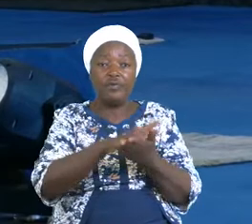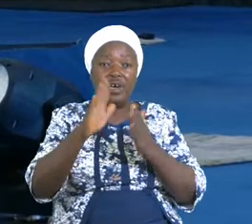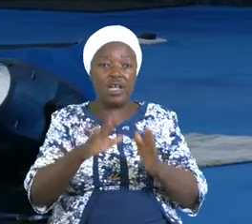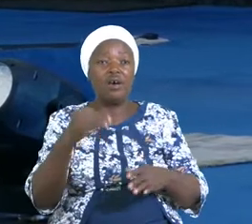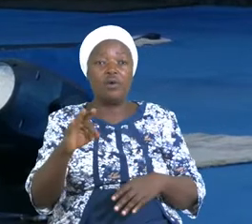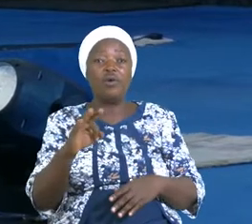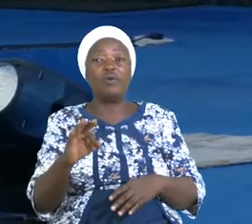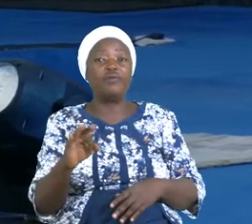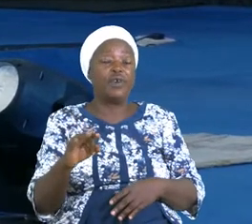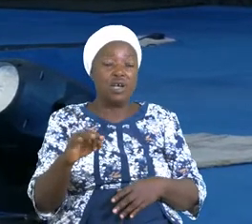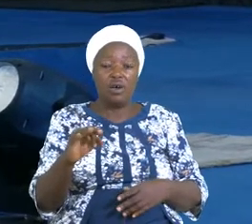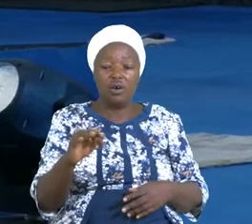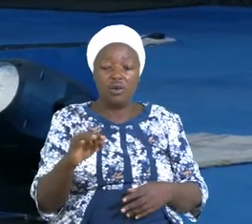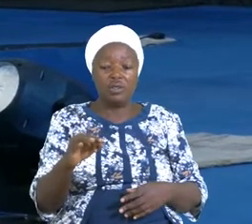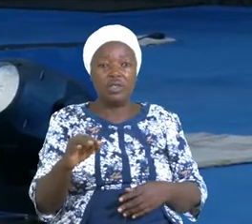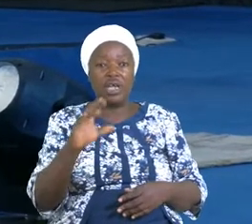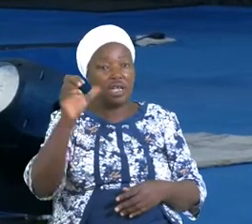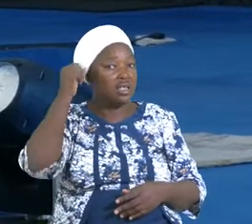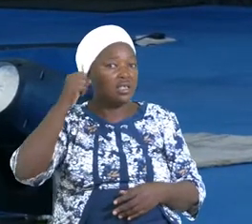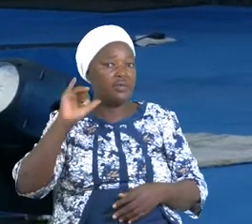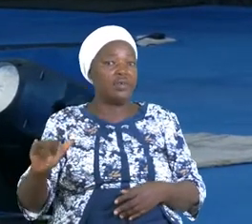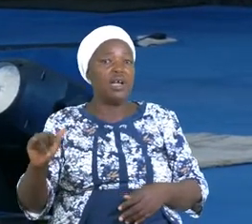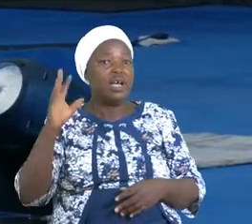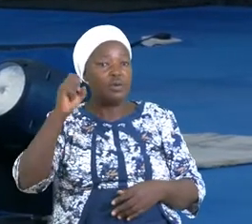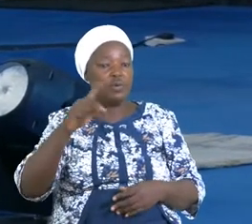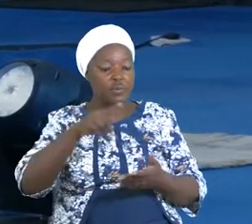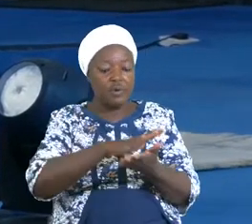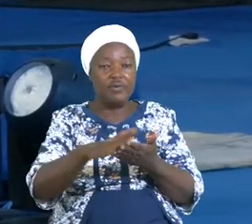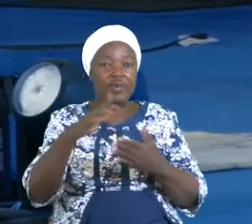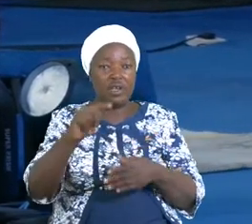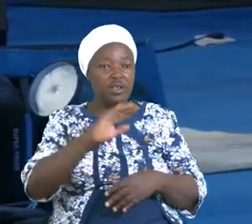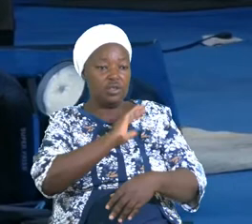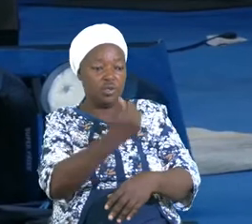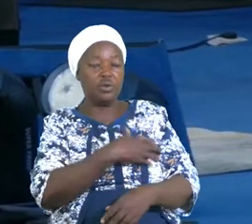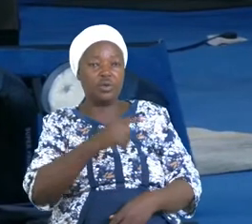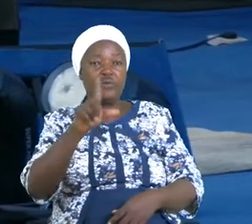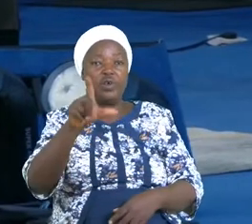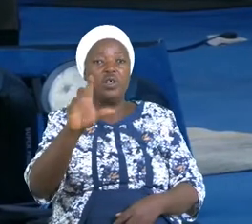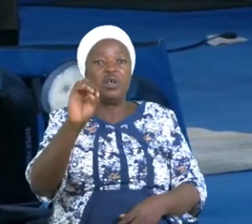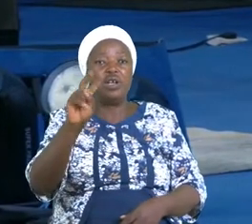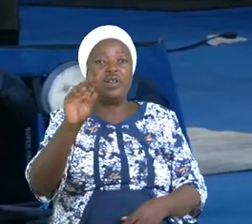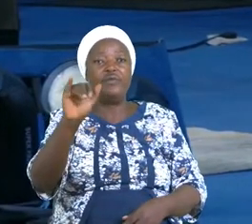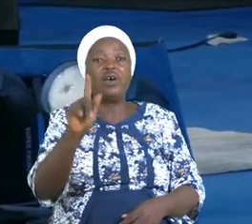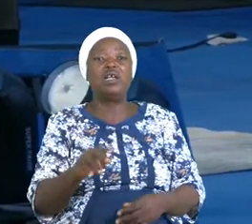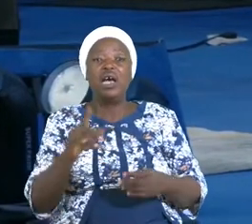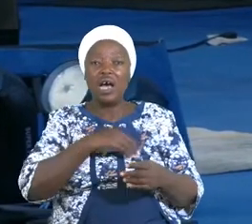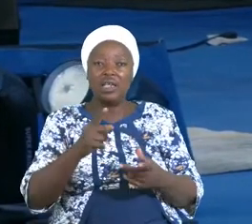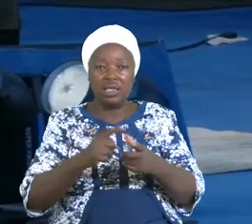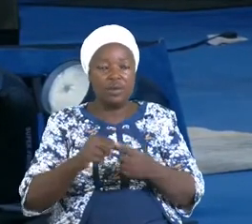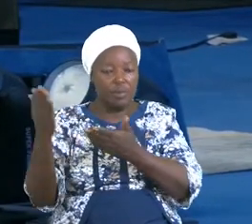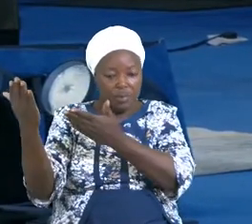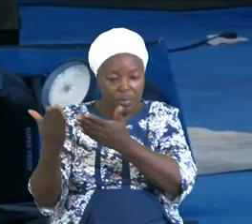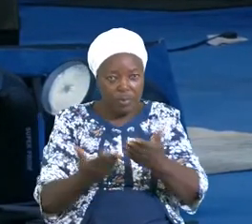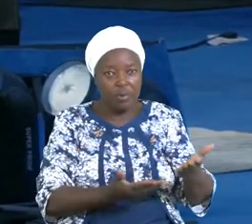shall purify the sons of Levi and purge them